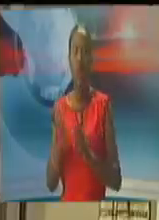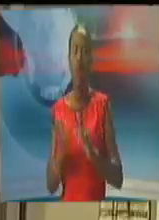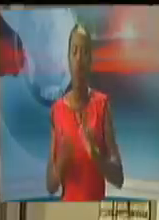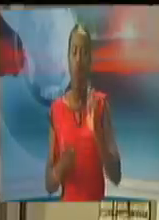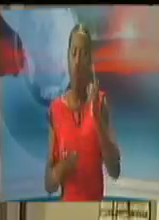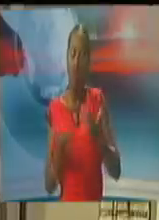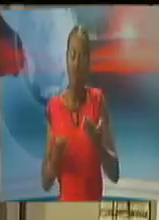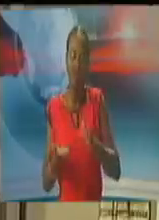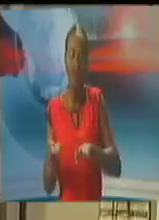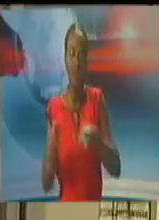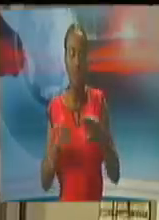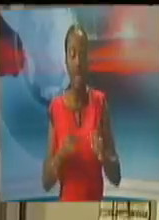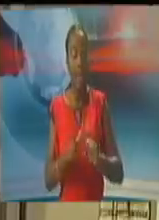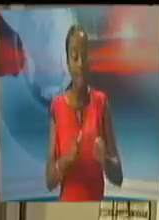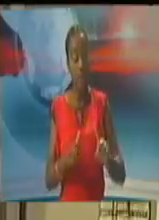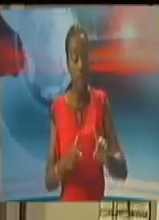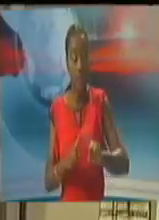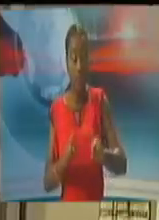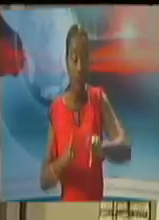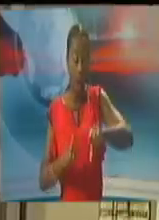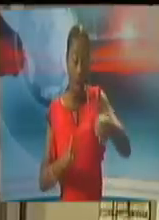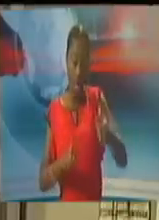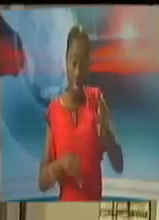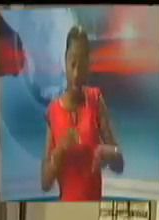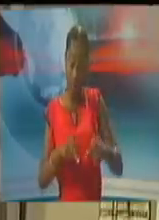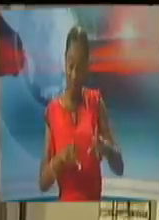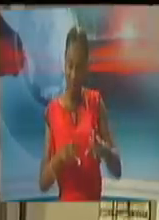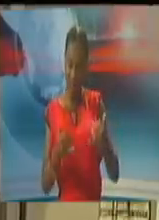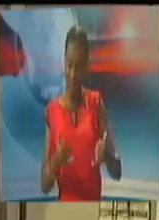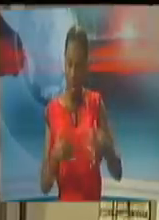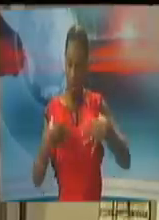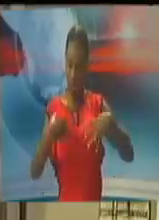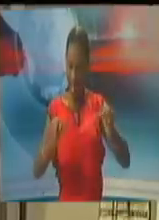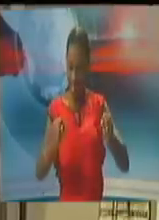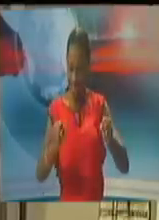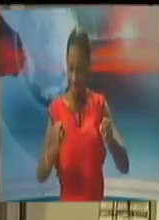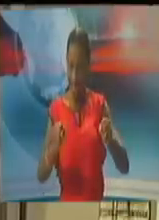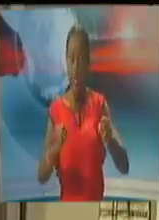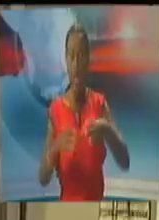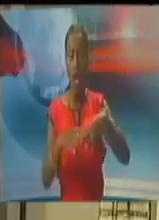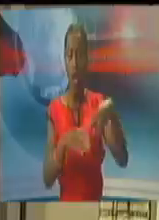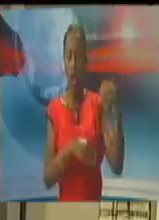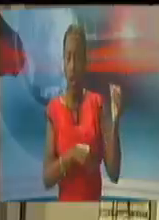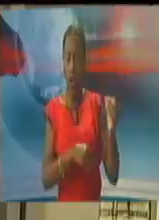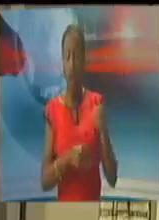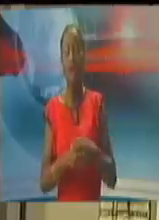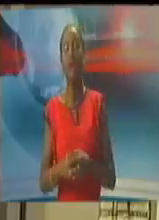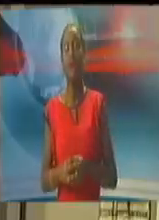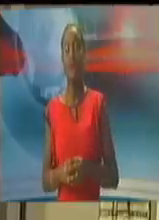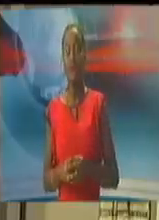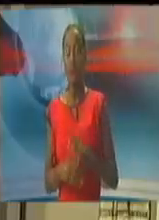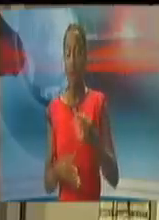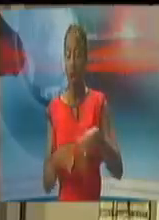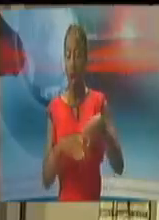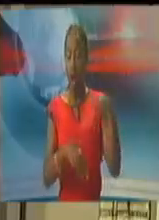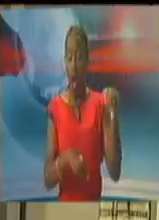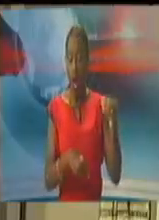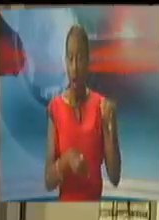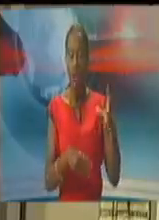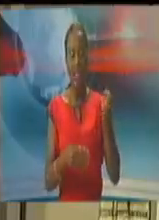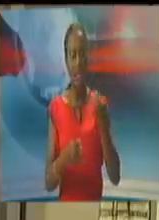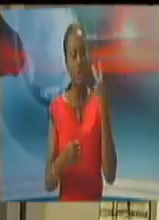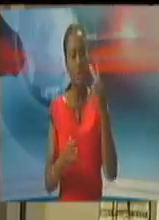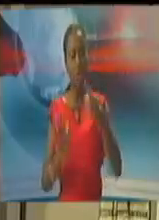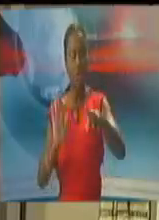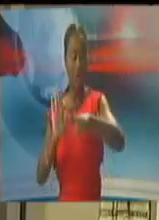from whatever symptoms they presented with, right down to mild, asymptomatic, discharge, they get their two